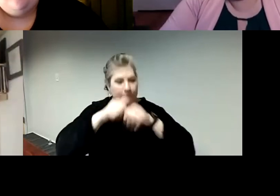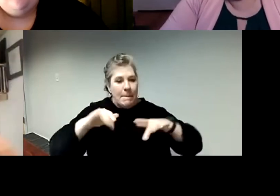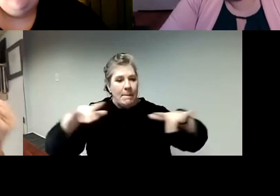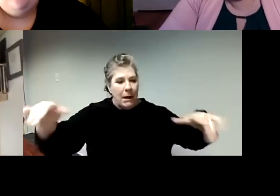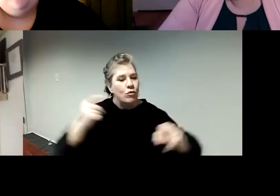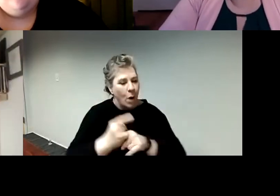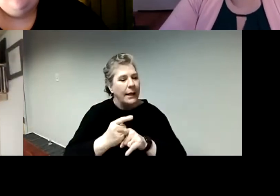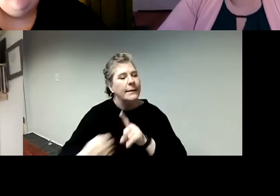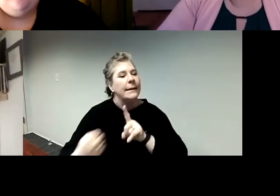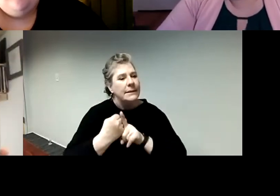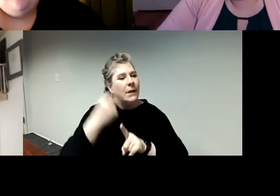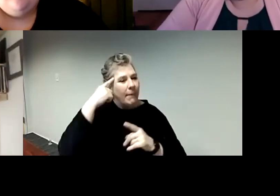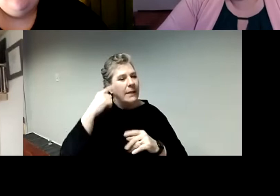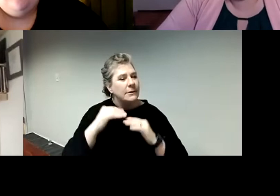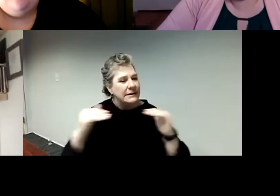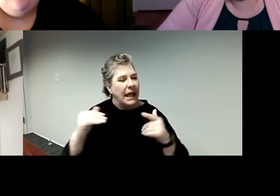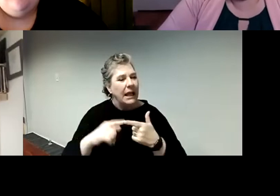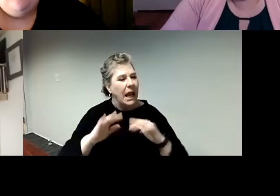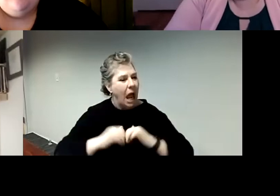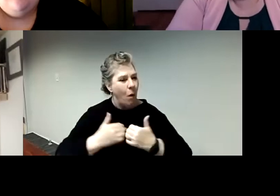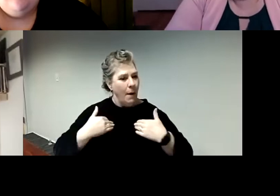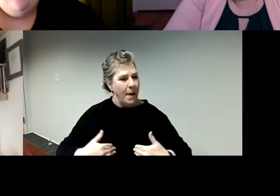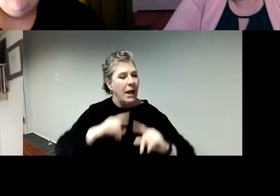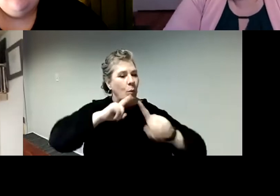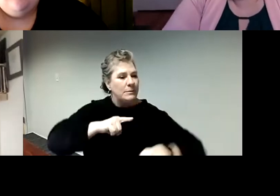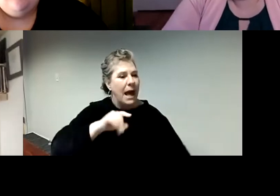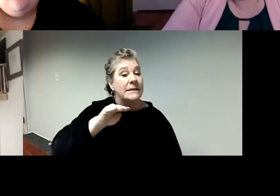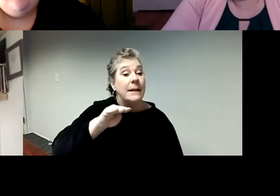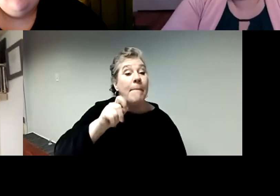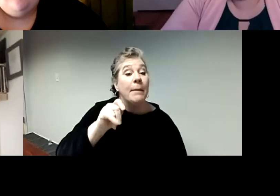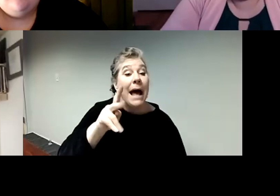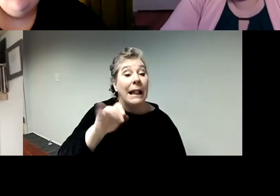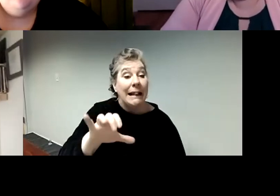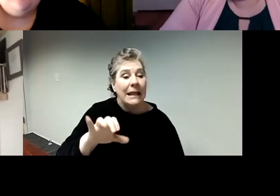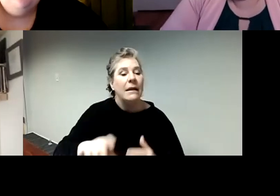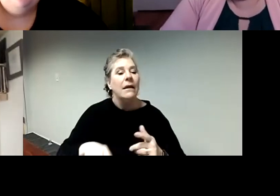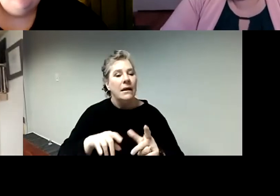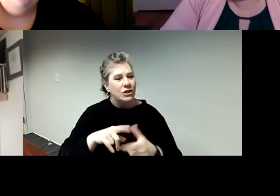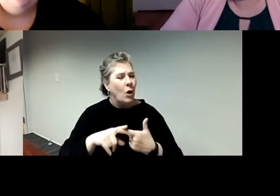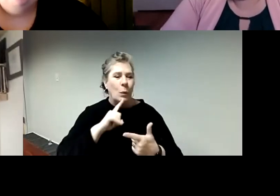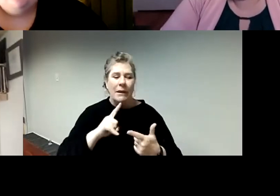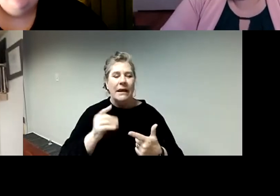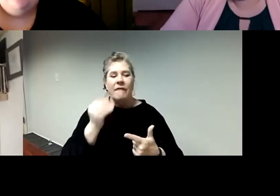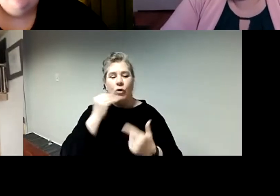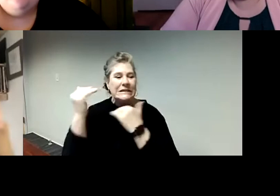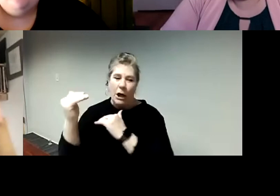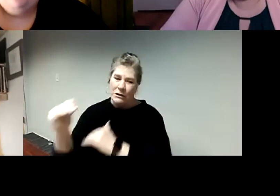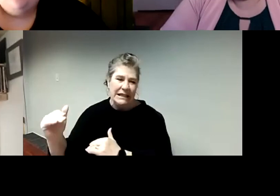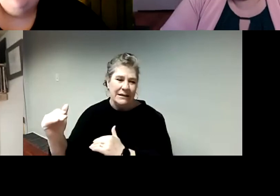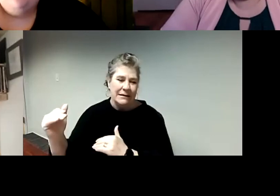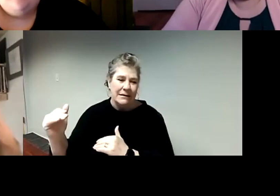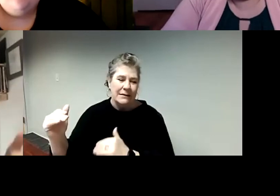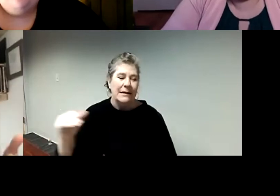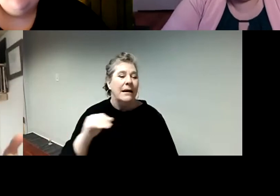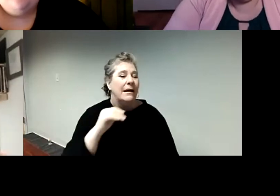as physiologically, metabolically, how our body responds to food and food scarcity. Because it's not just, you know, it's not